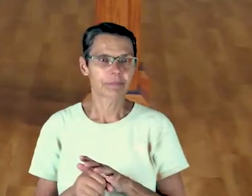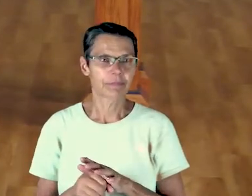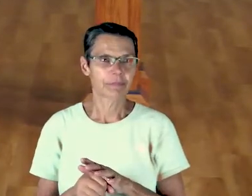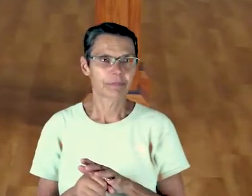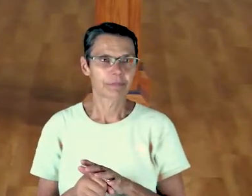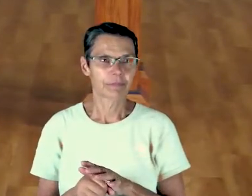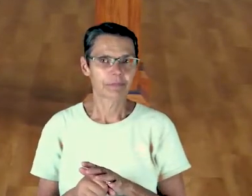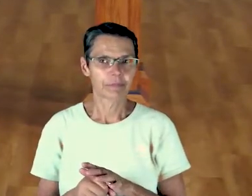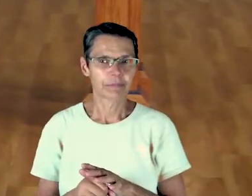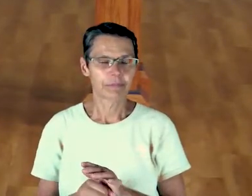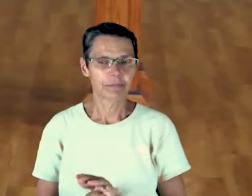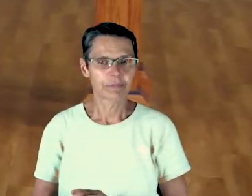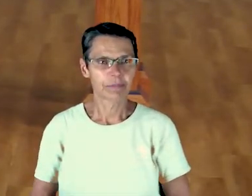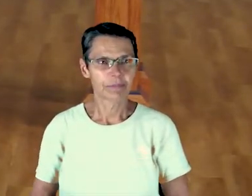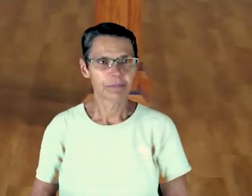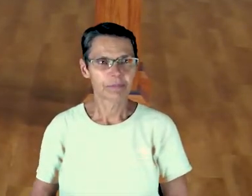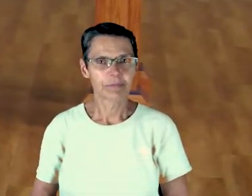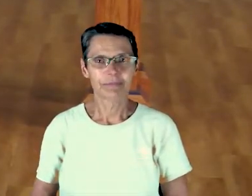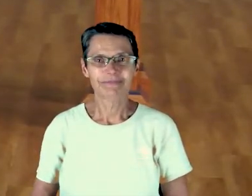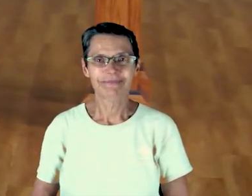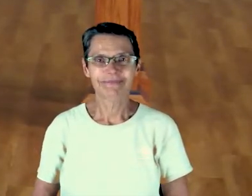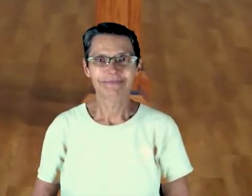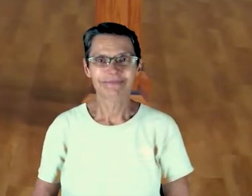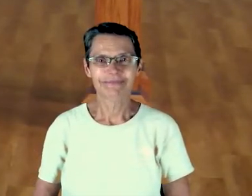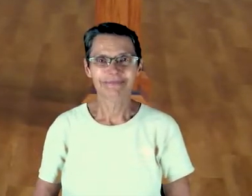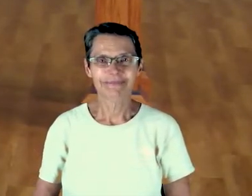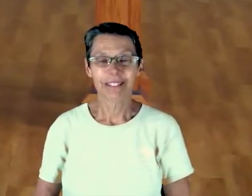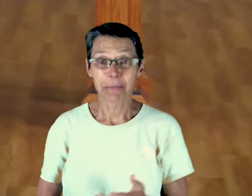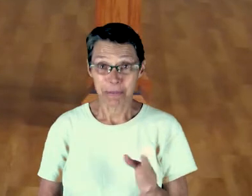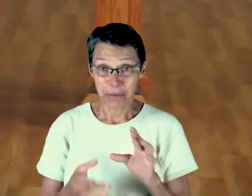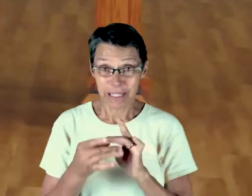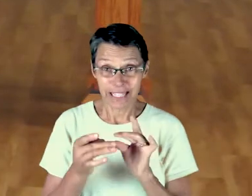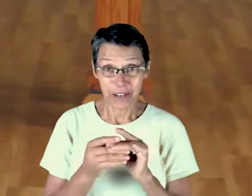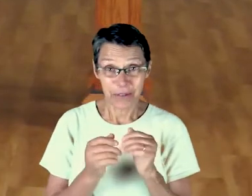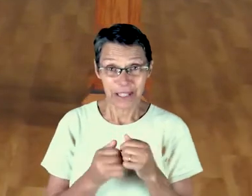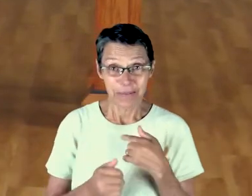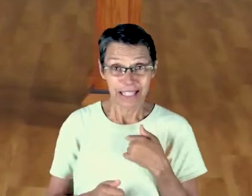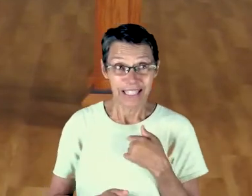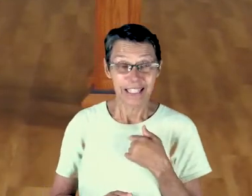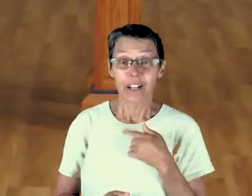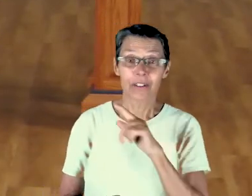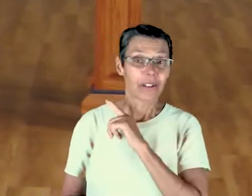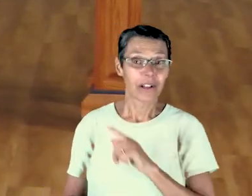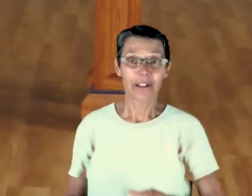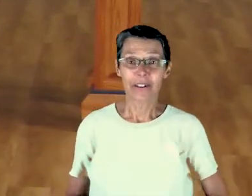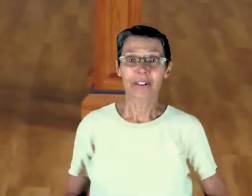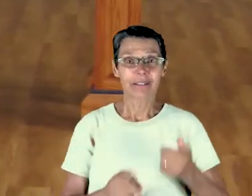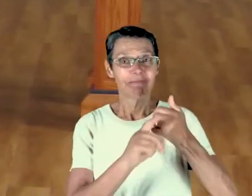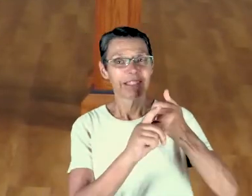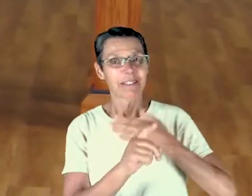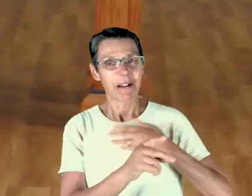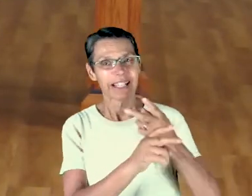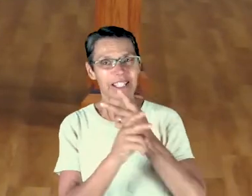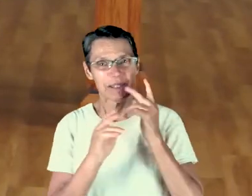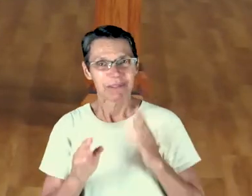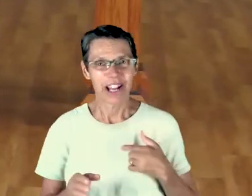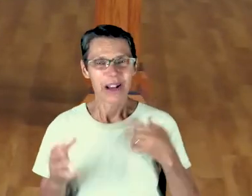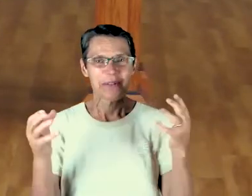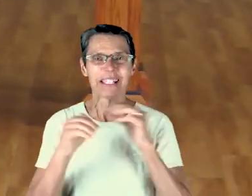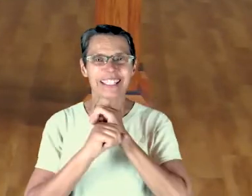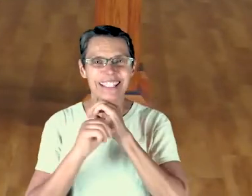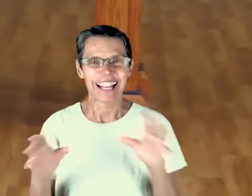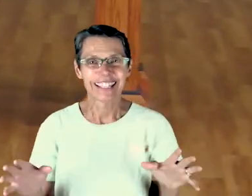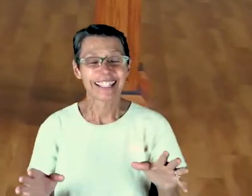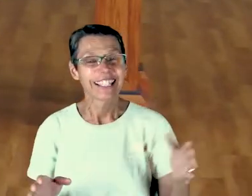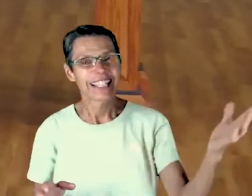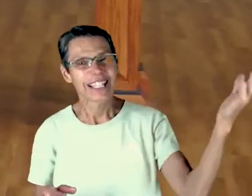offers. You can hear it with me again, or maybe you want to say it with me. The Lord is my shepherd, I shall not want. He maketh me